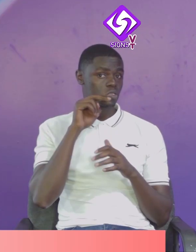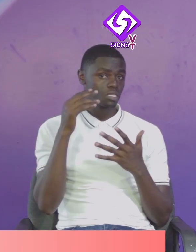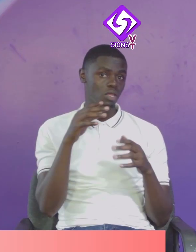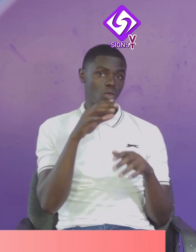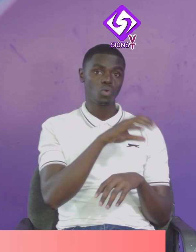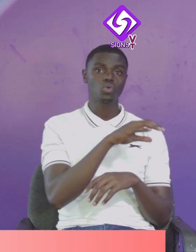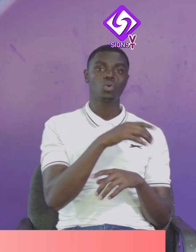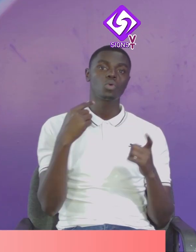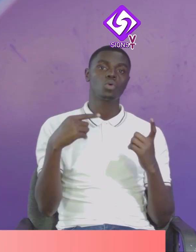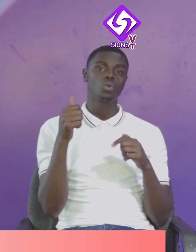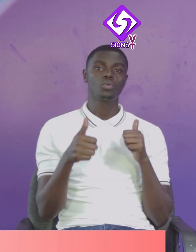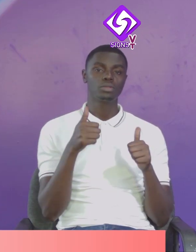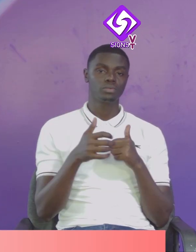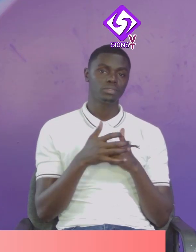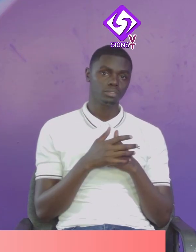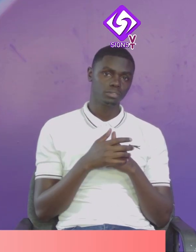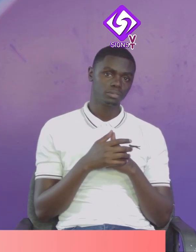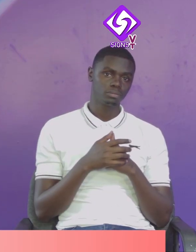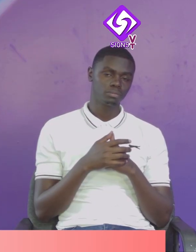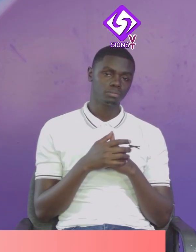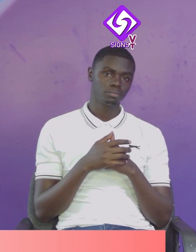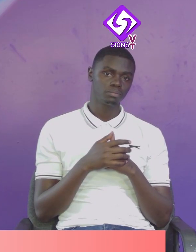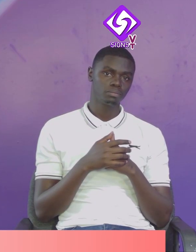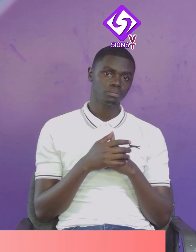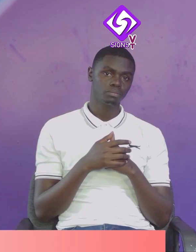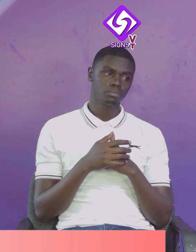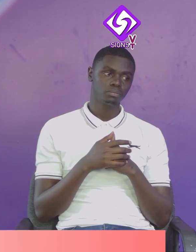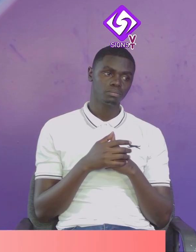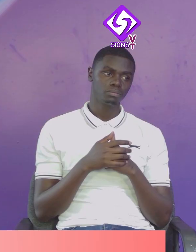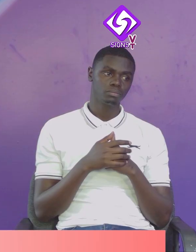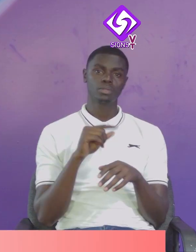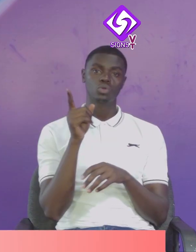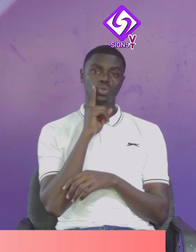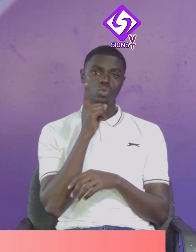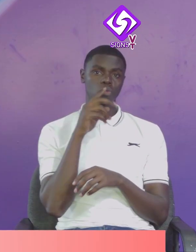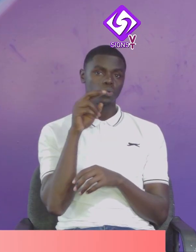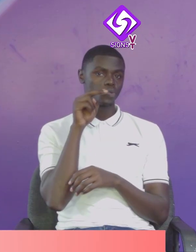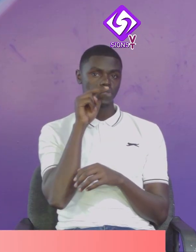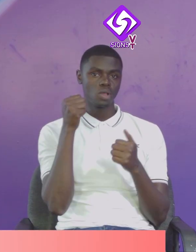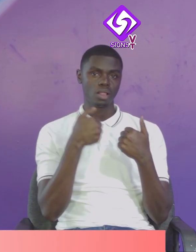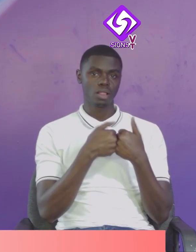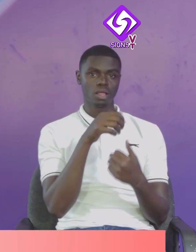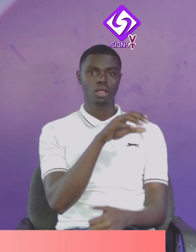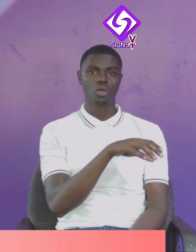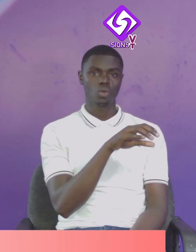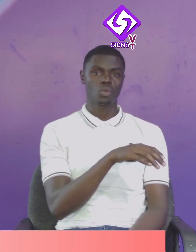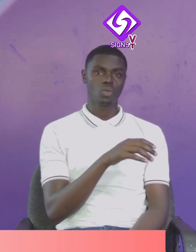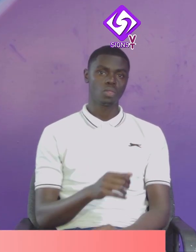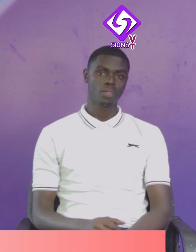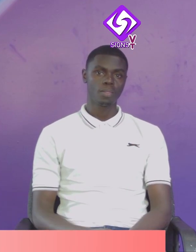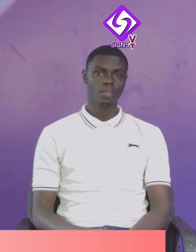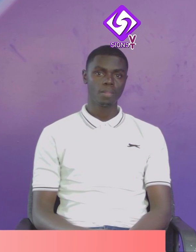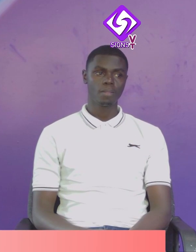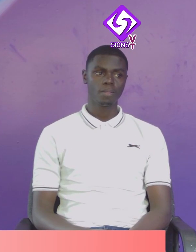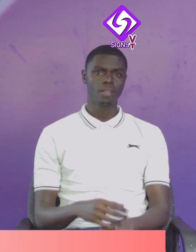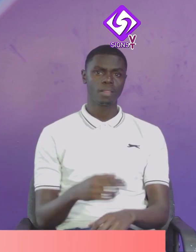to proceed and join the other teams in the intercontinental qualifiers? They're playing against the DR Congo, and the